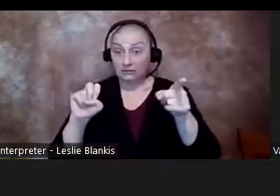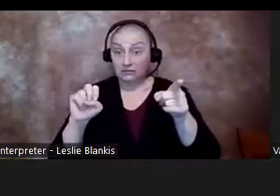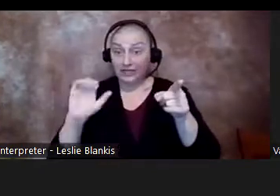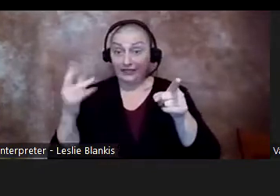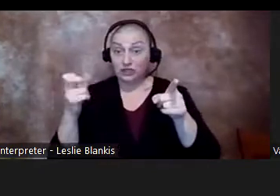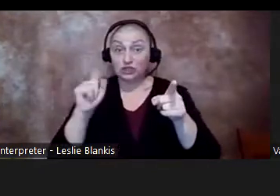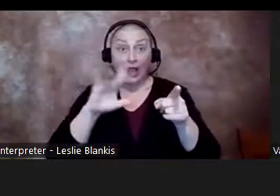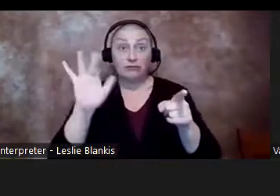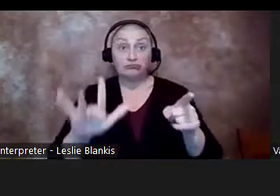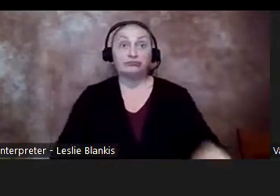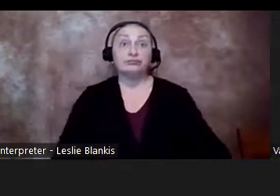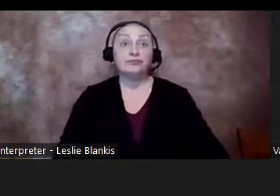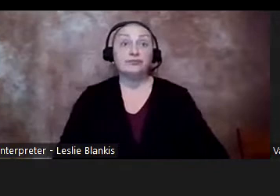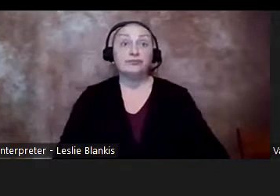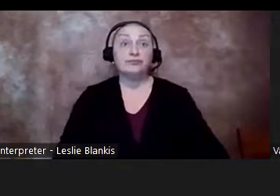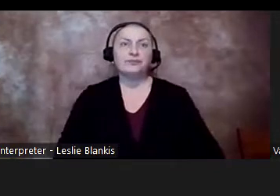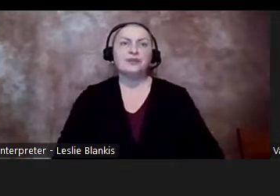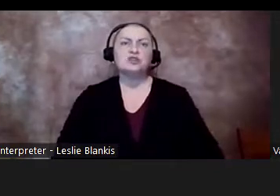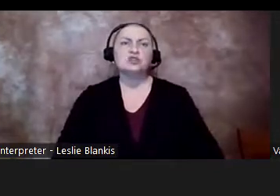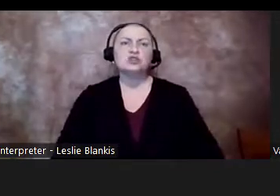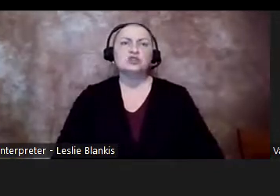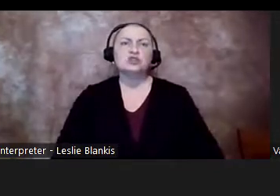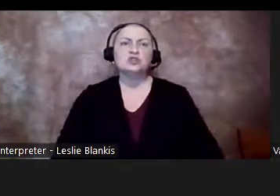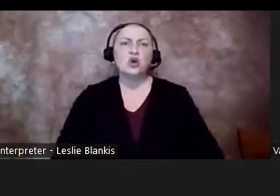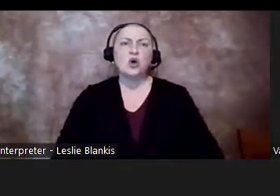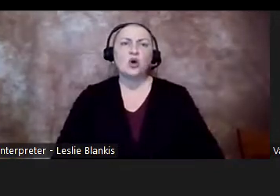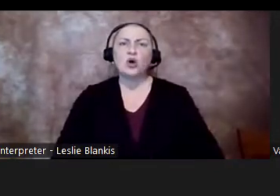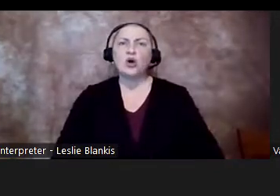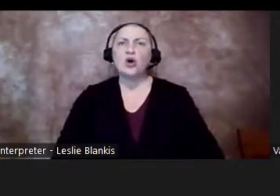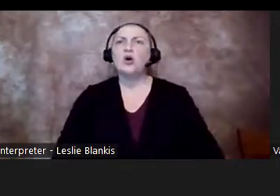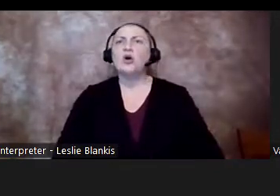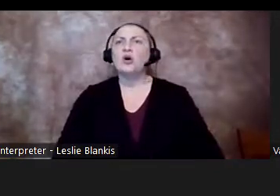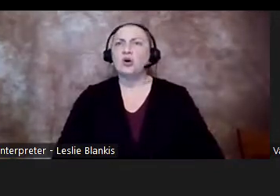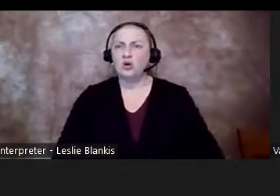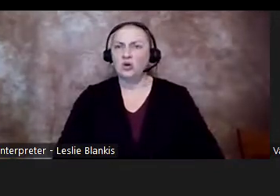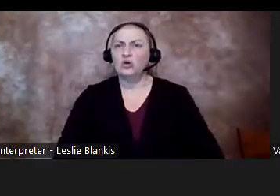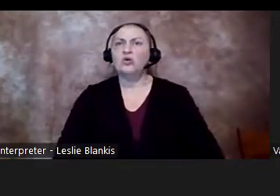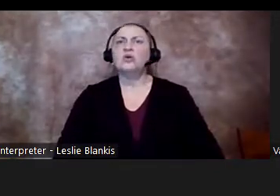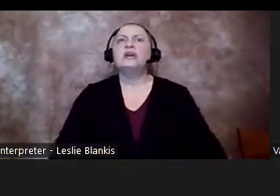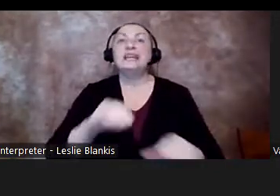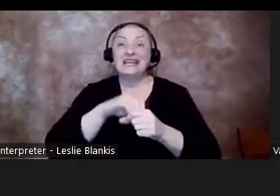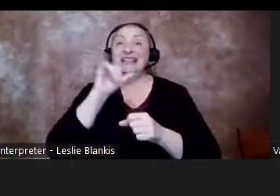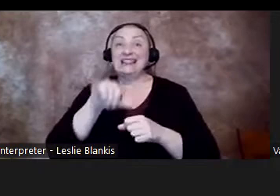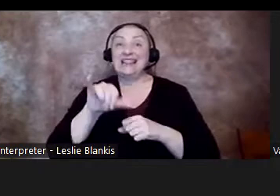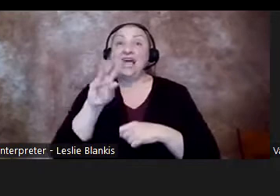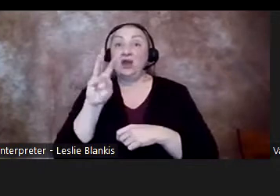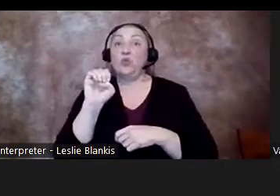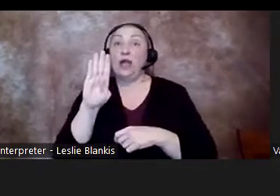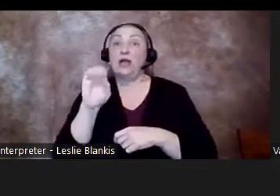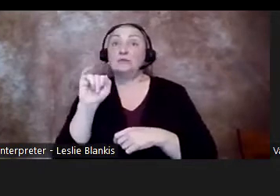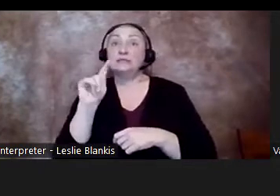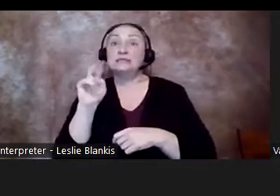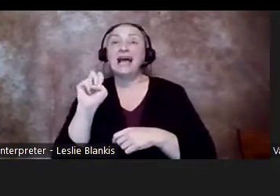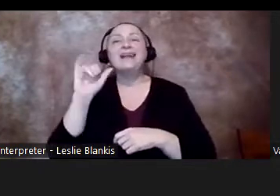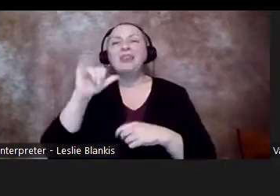All righty. And then in the website is where we are able to guide